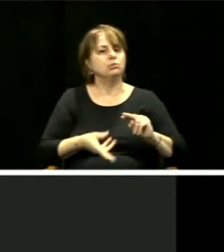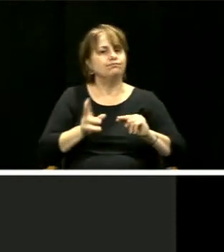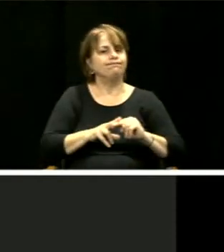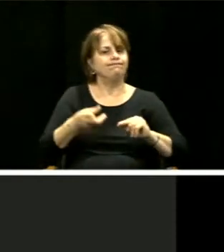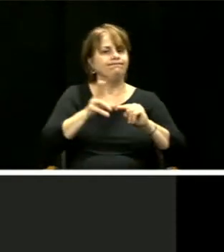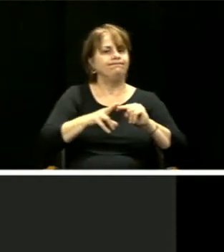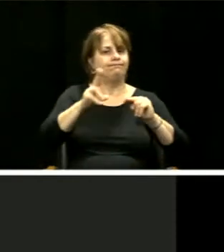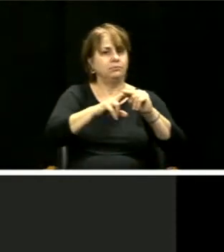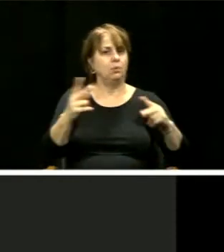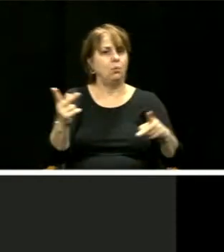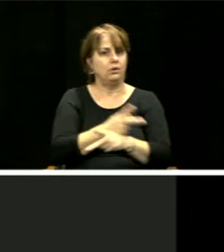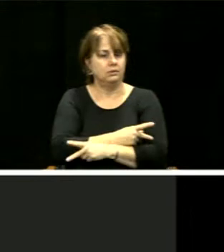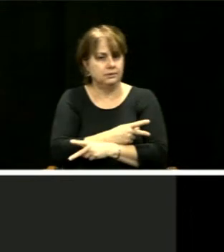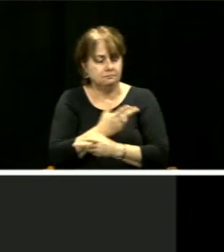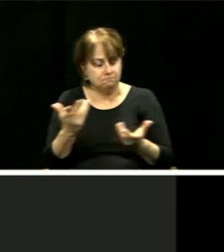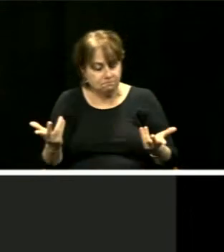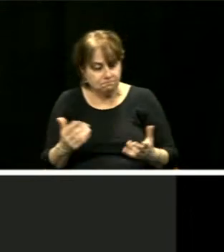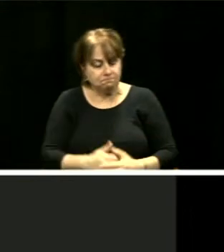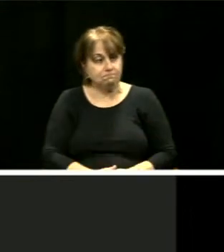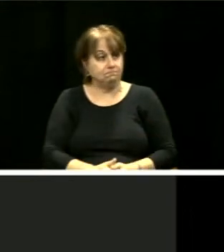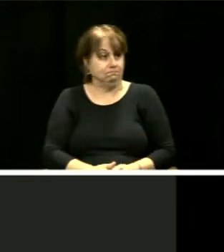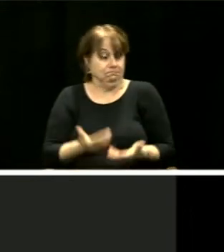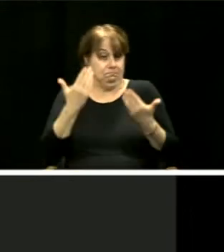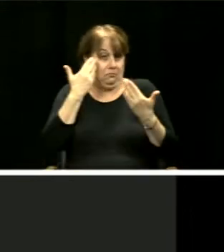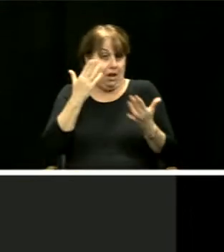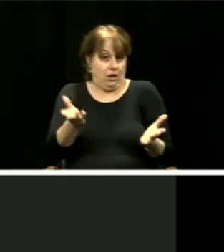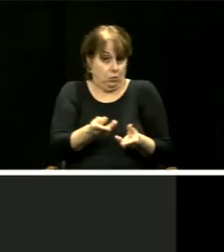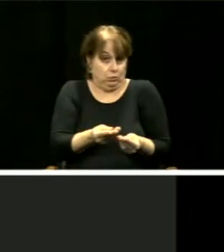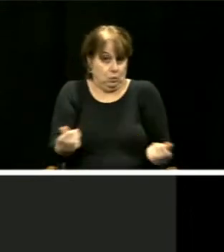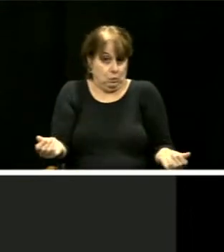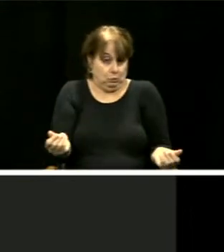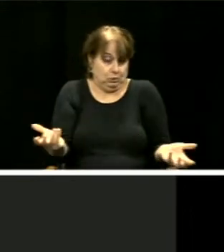so I don't know if the solution is,